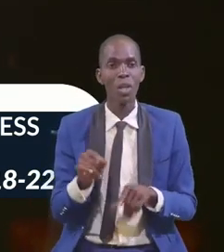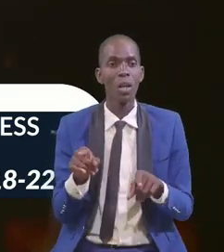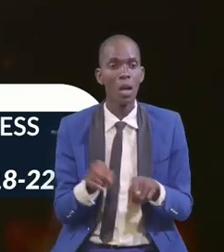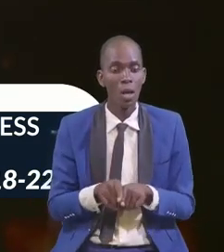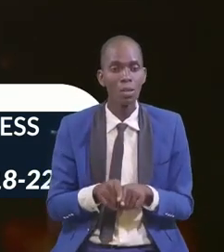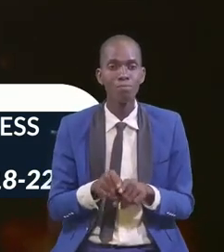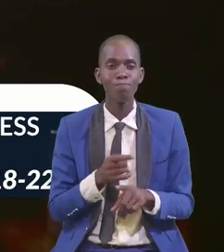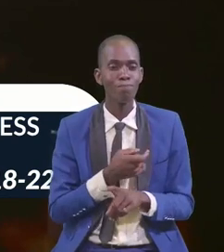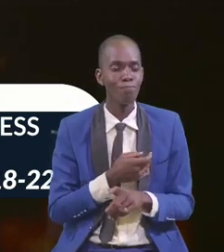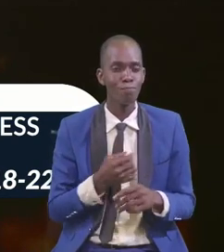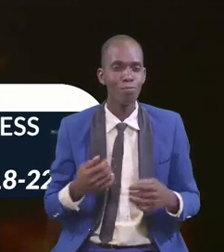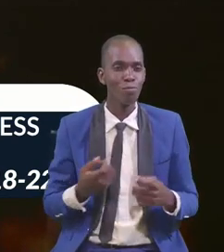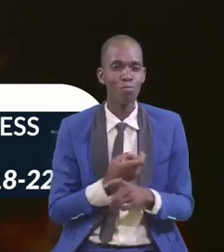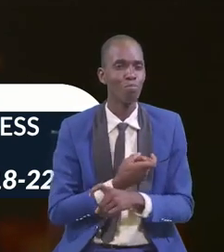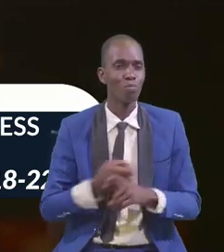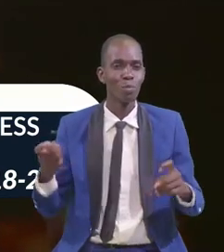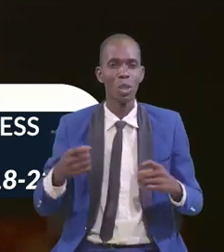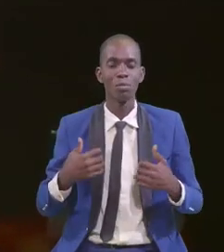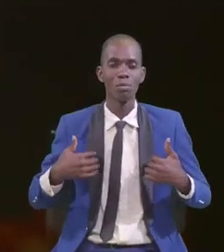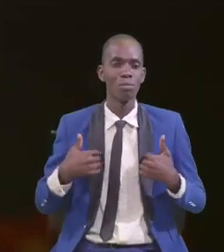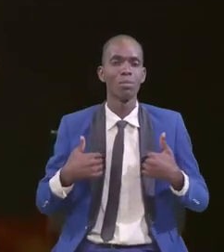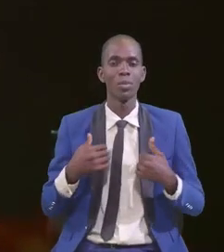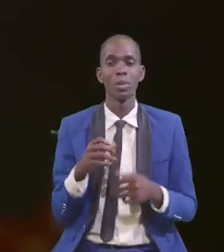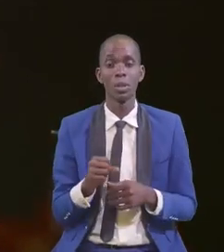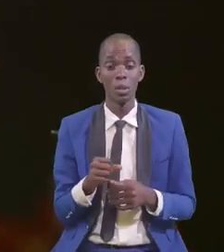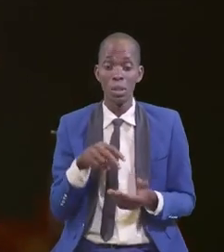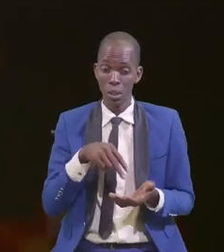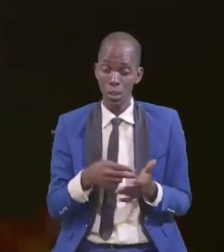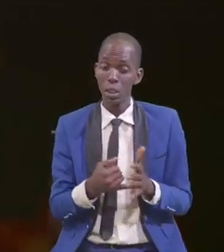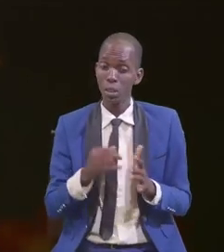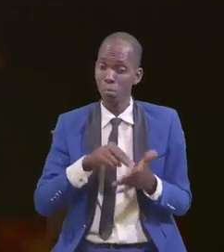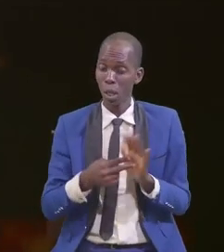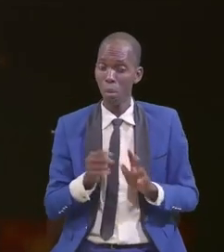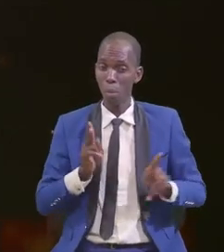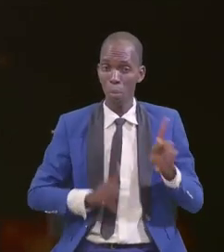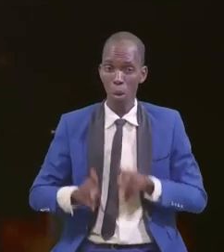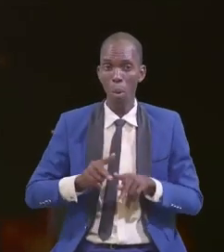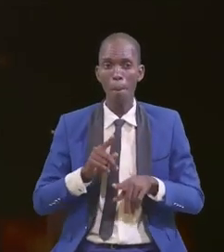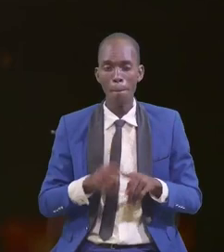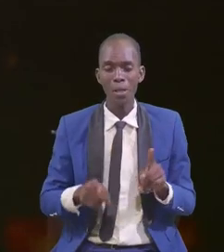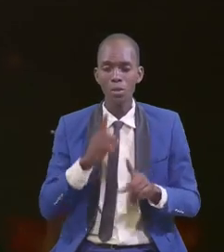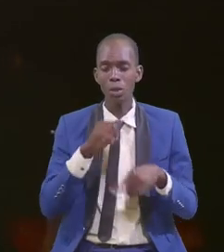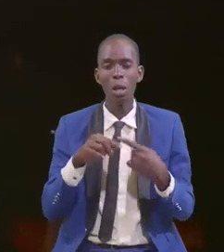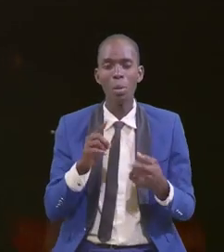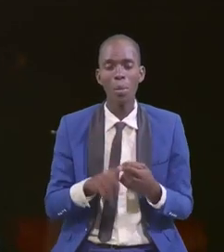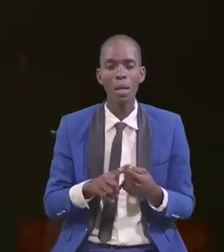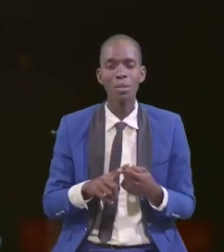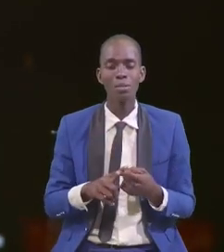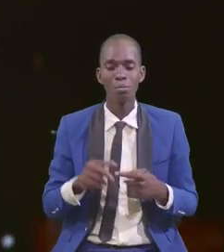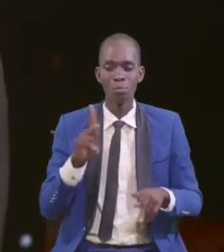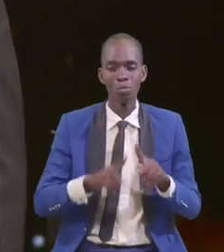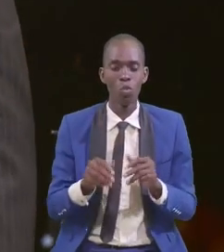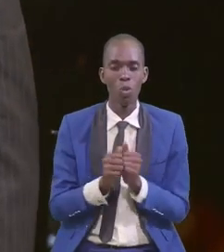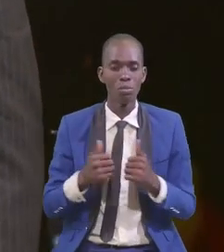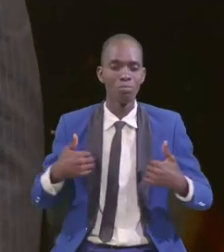brute beasts. He's talking about people because he talks about speaking evil of those